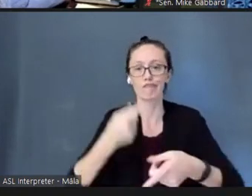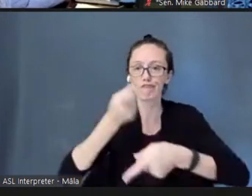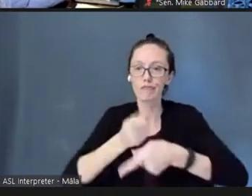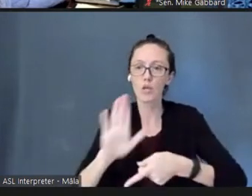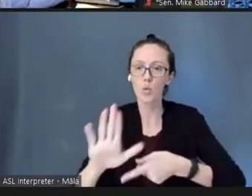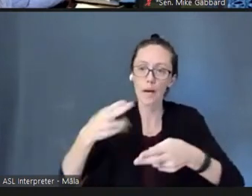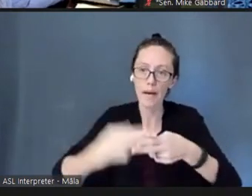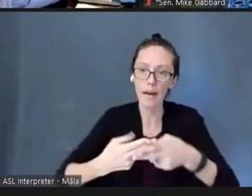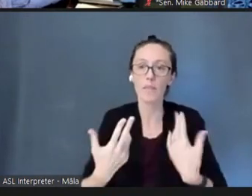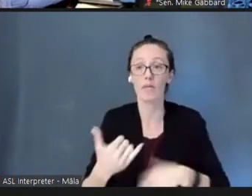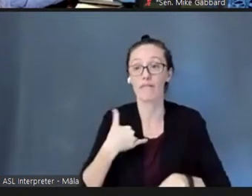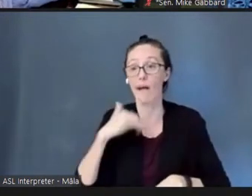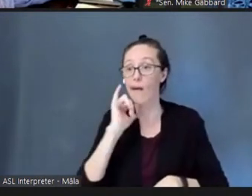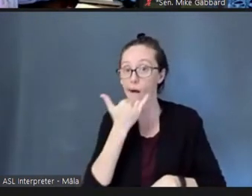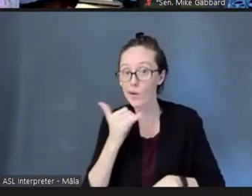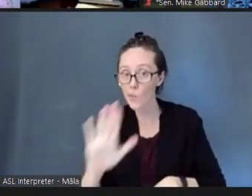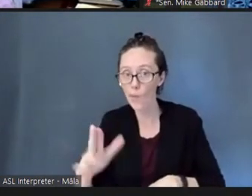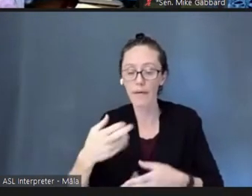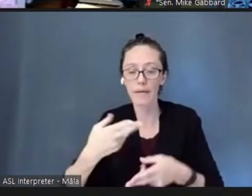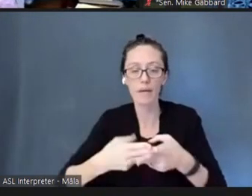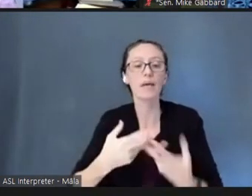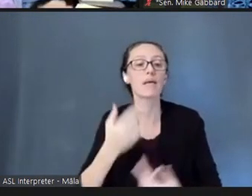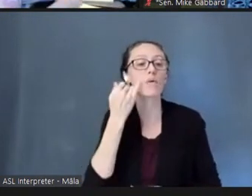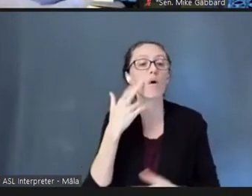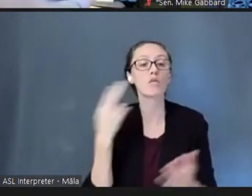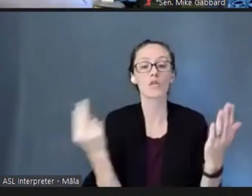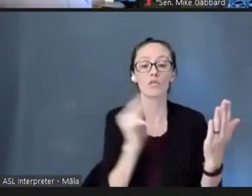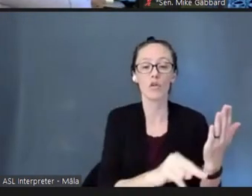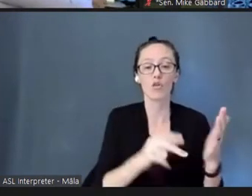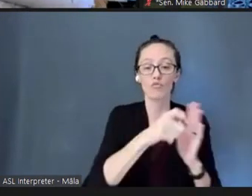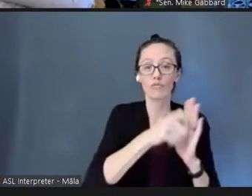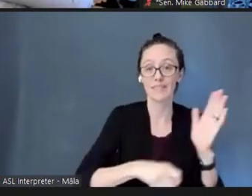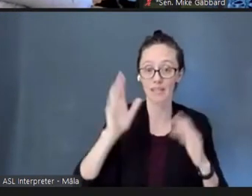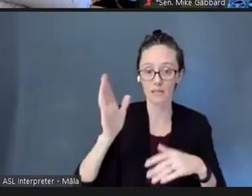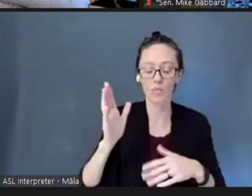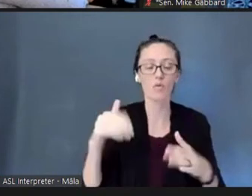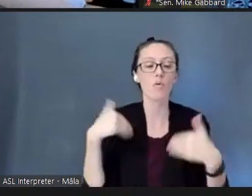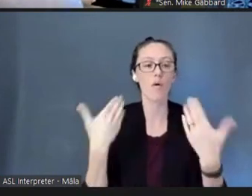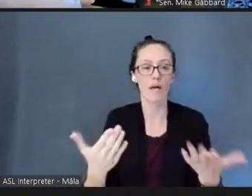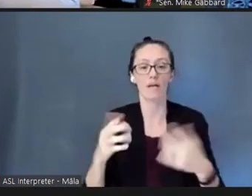If you're interested in reviewing the written testimony, please go to the legislature's website,